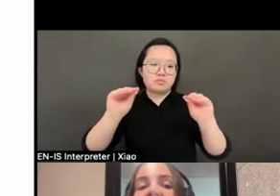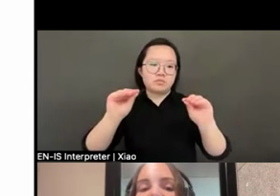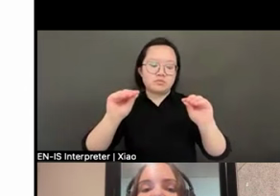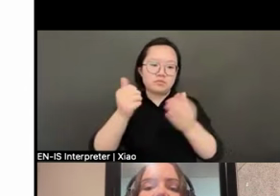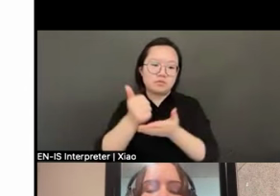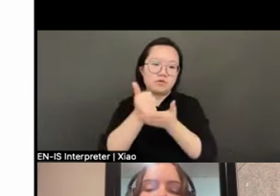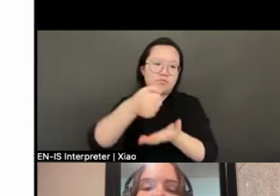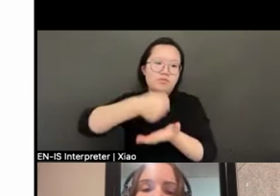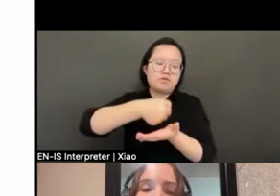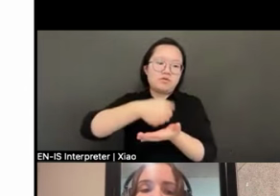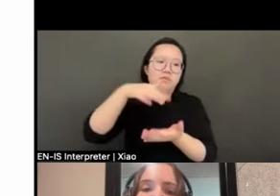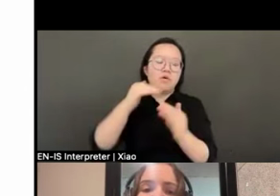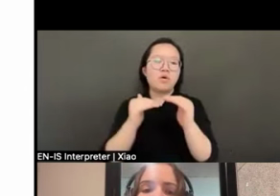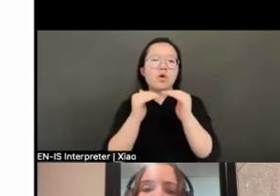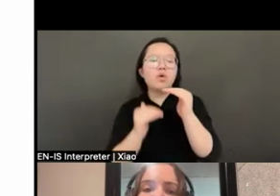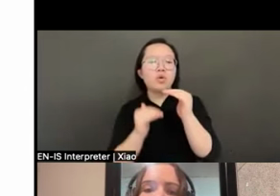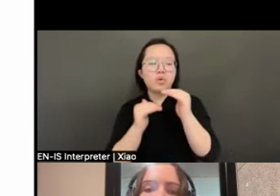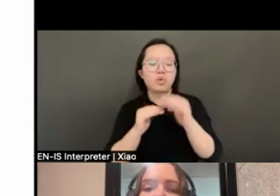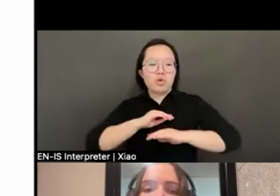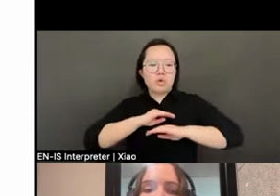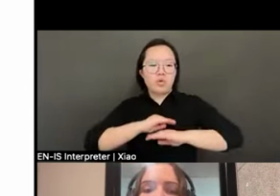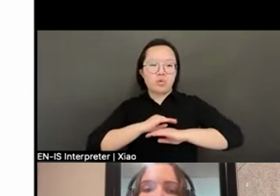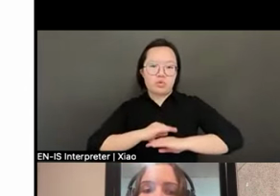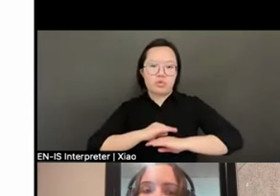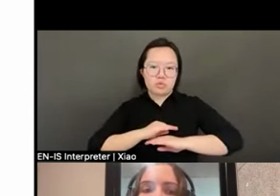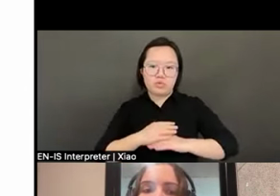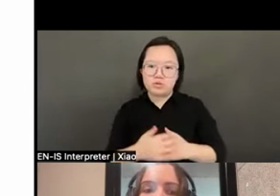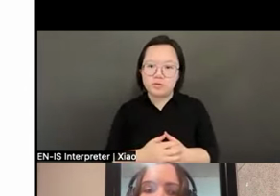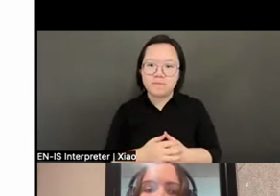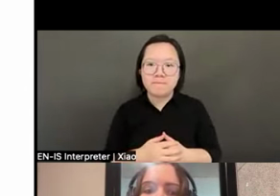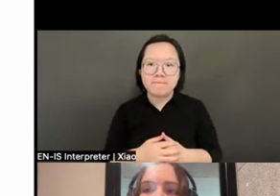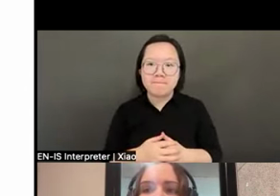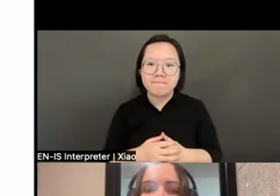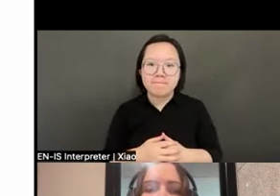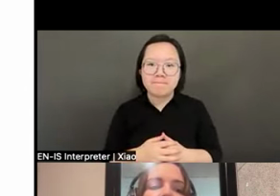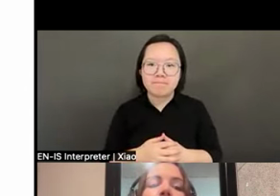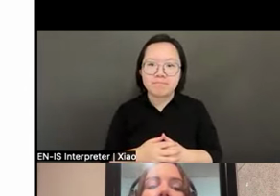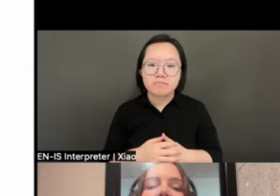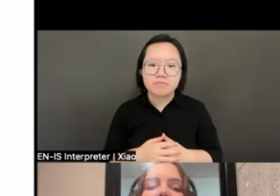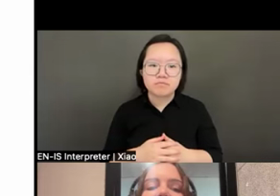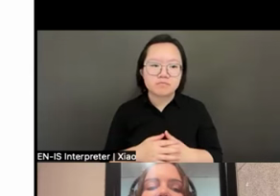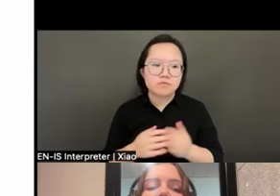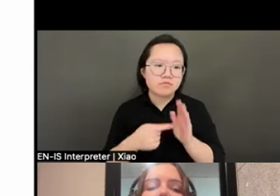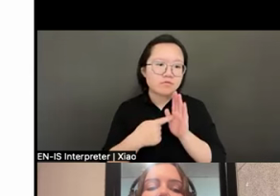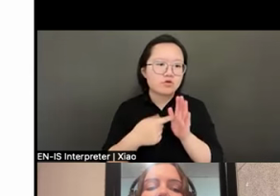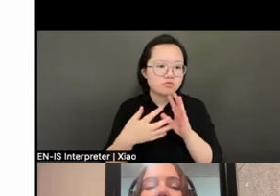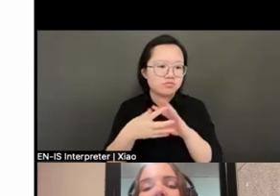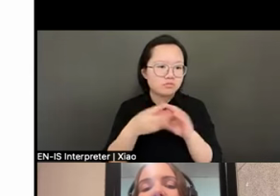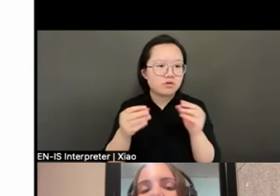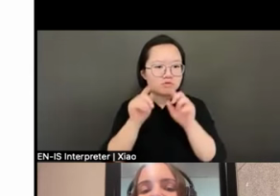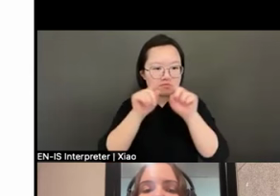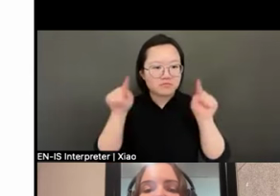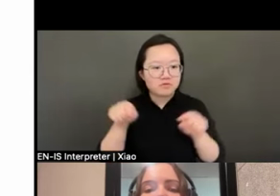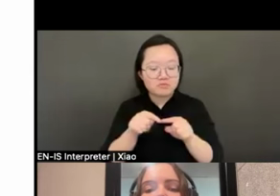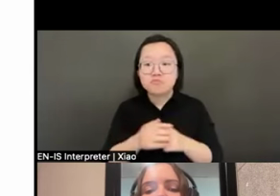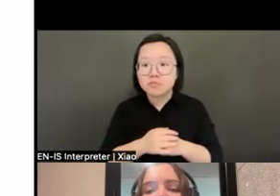budget, and explain it, justify it in the remarks narrative section, which I'll show in a second. And then, of course,